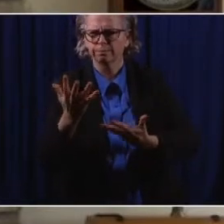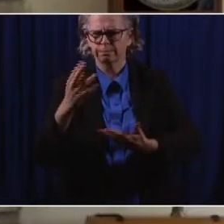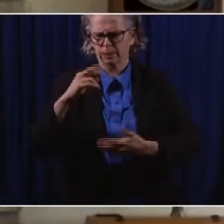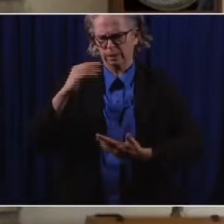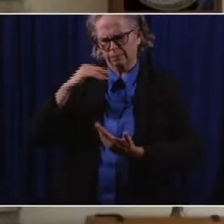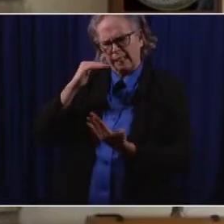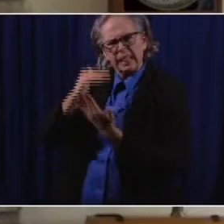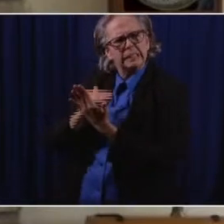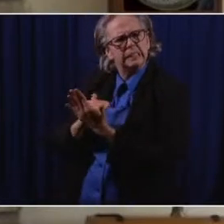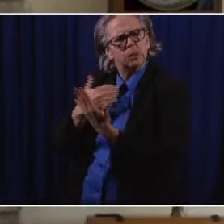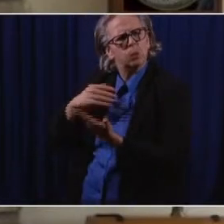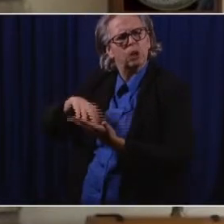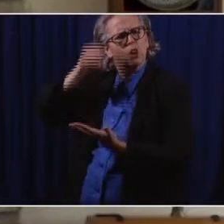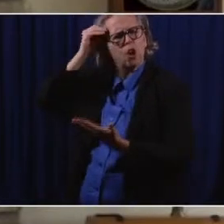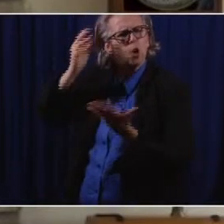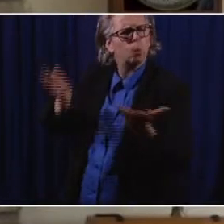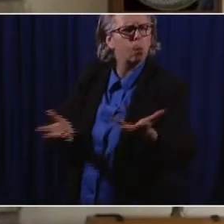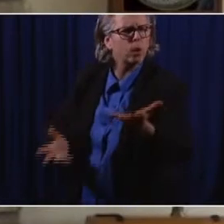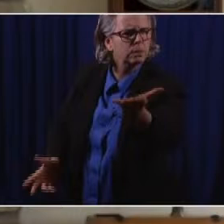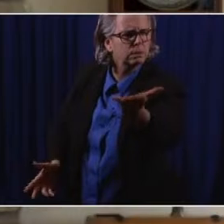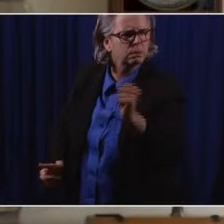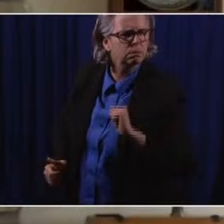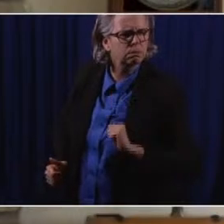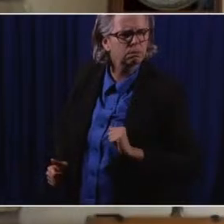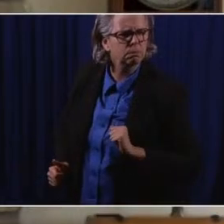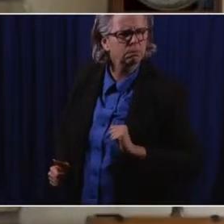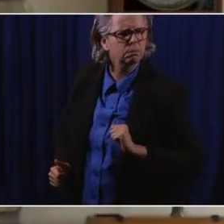are relevant to each of us?